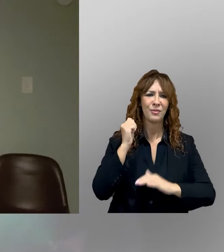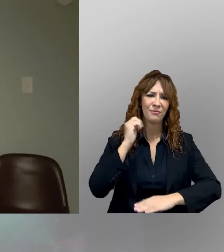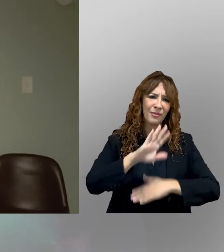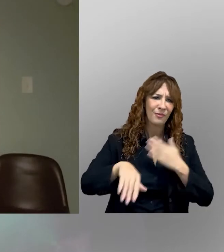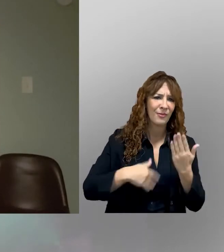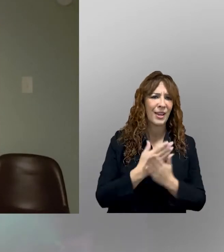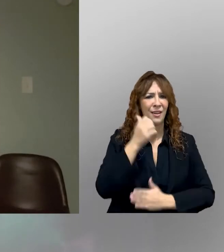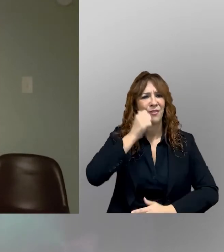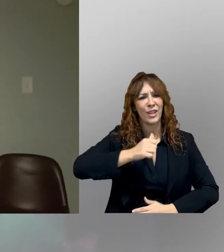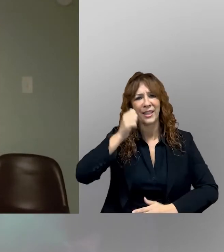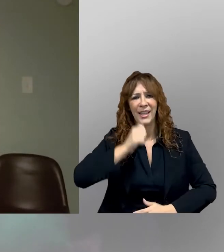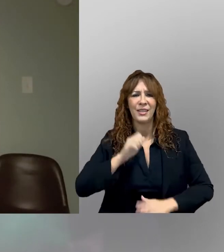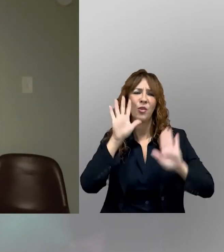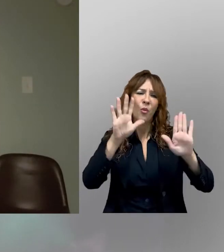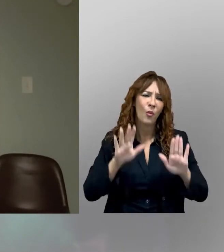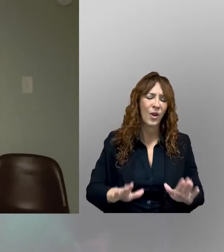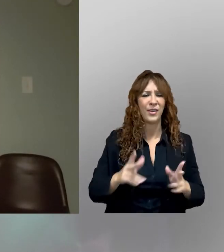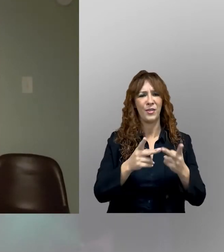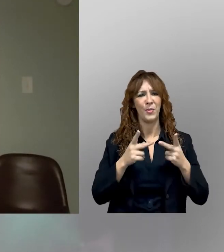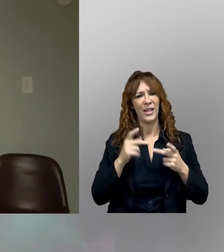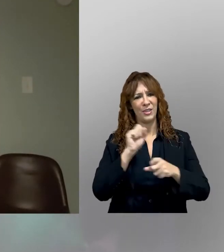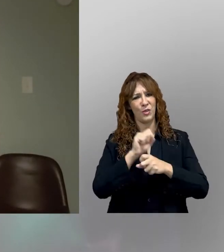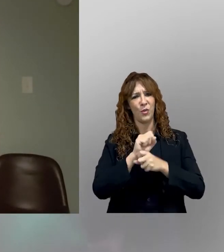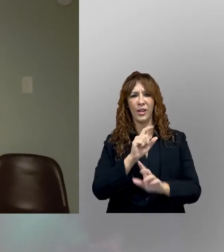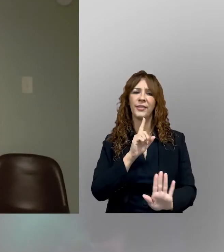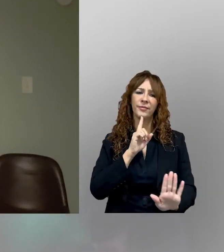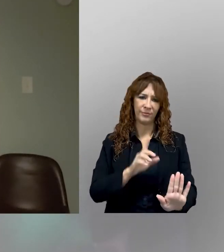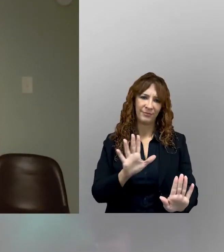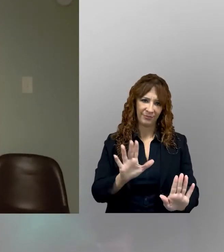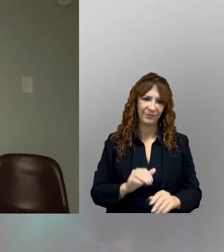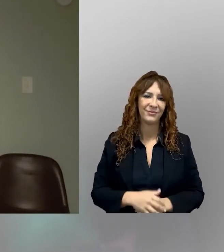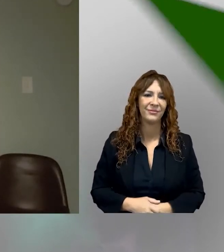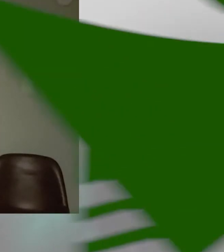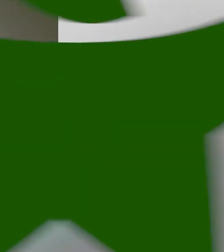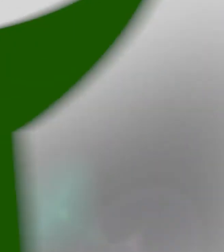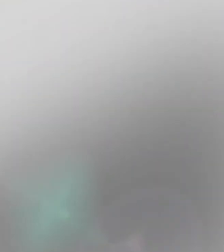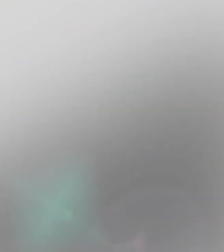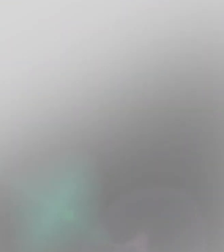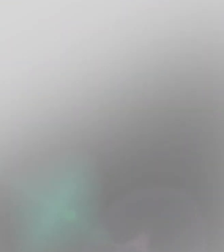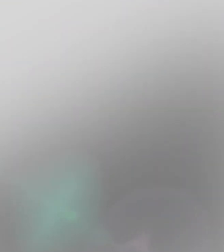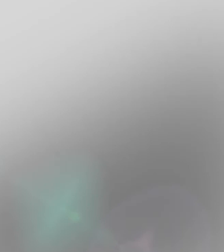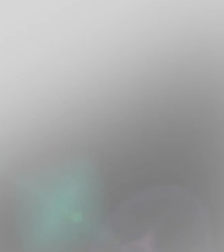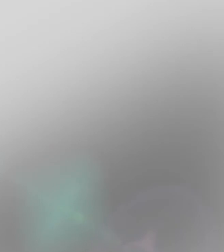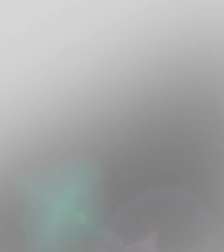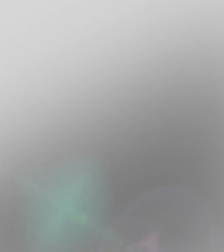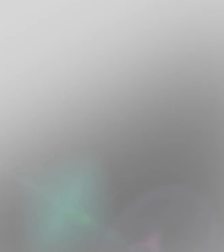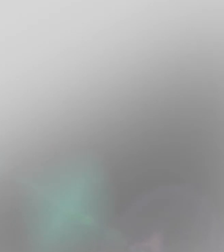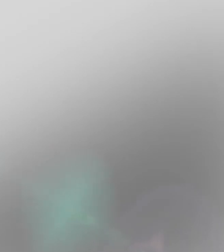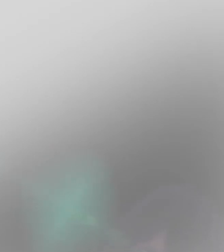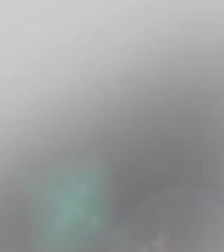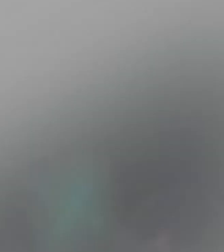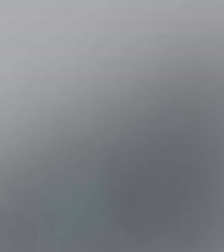all the time. It's just a wonderful place to work, truly.